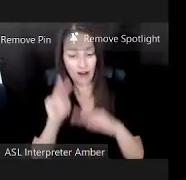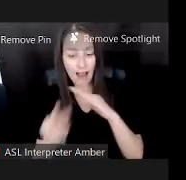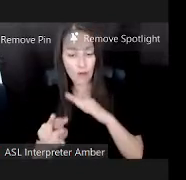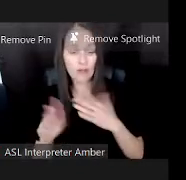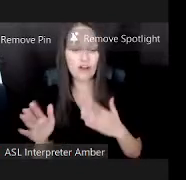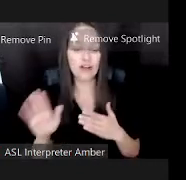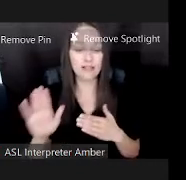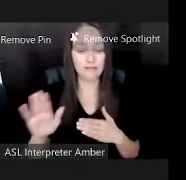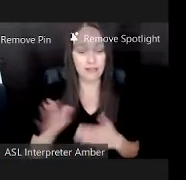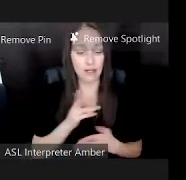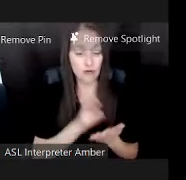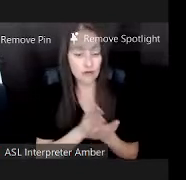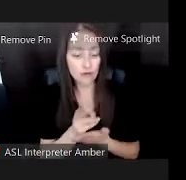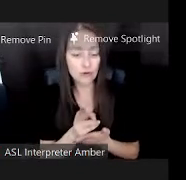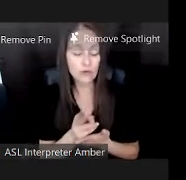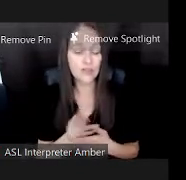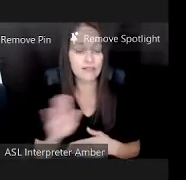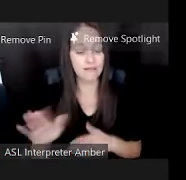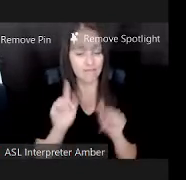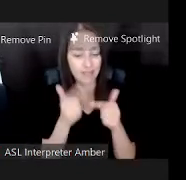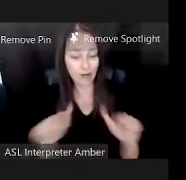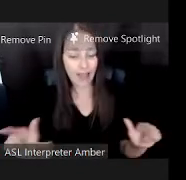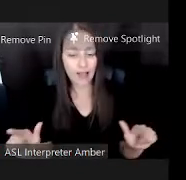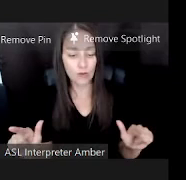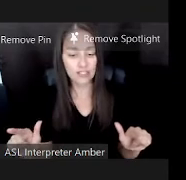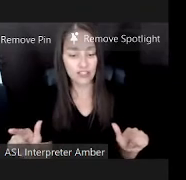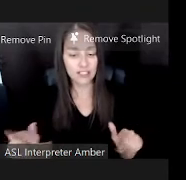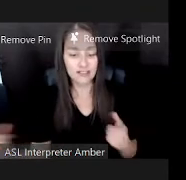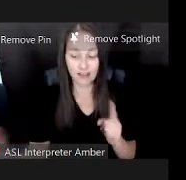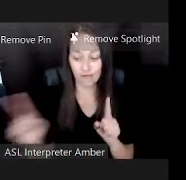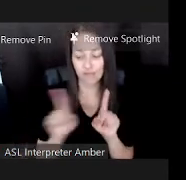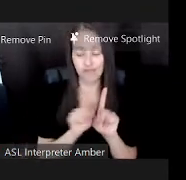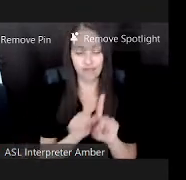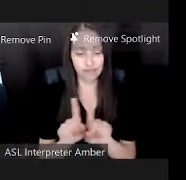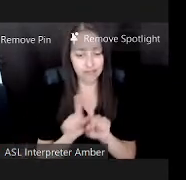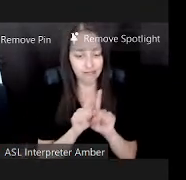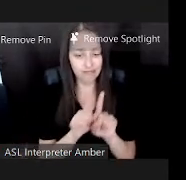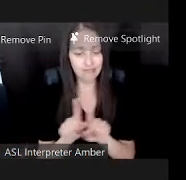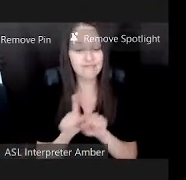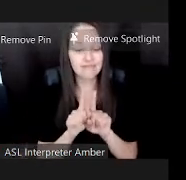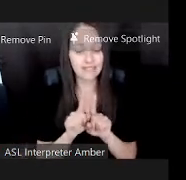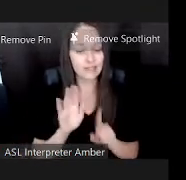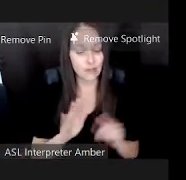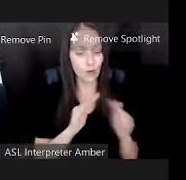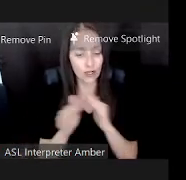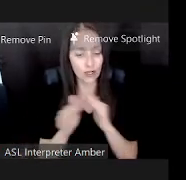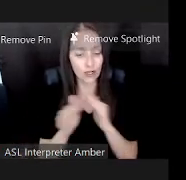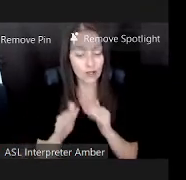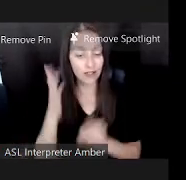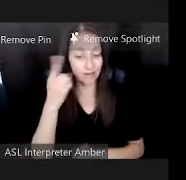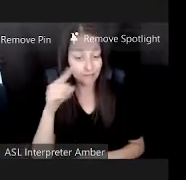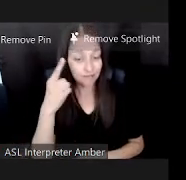their languages into community with you for the sake of sharing. Yeah. And